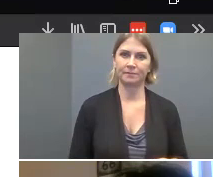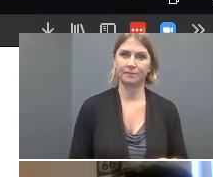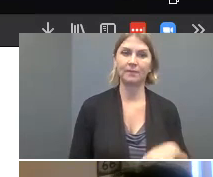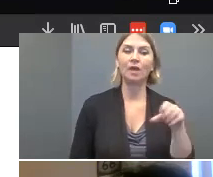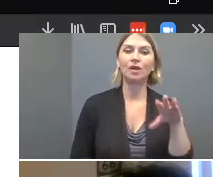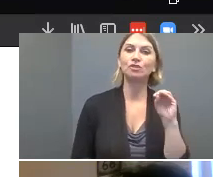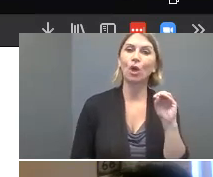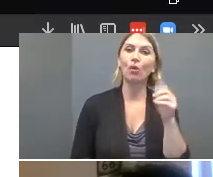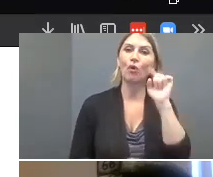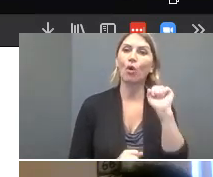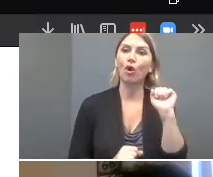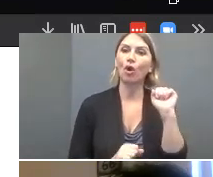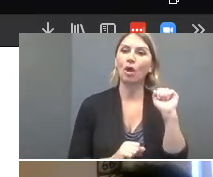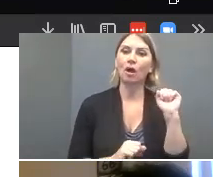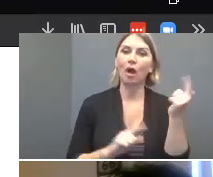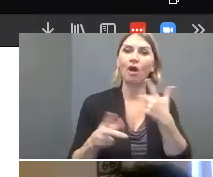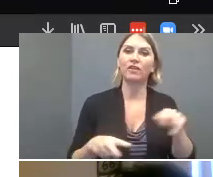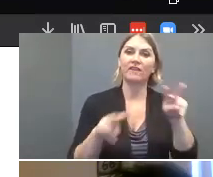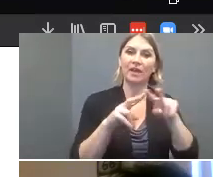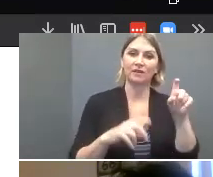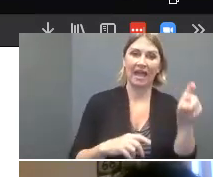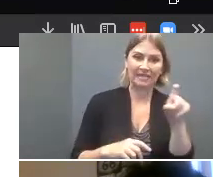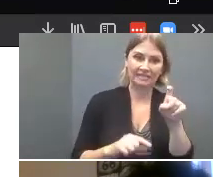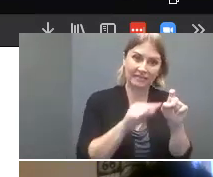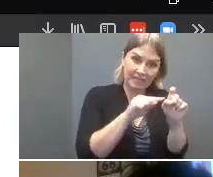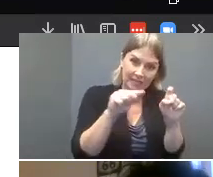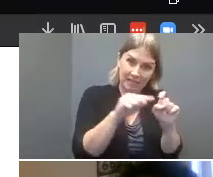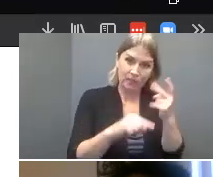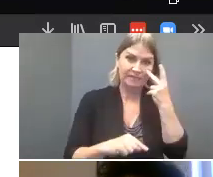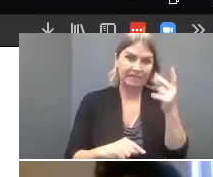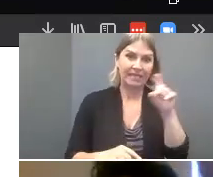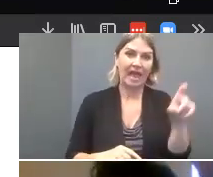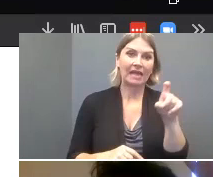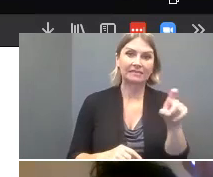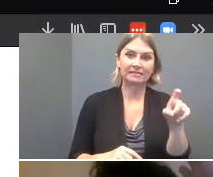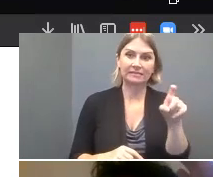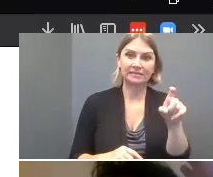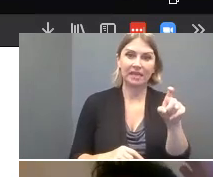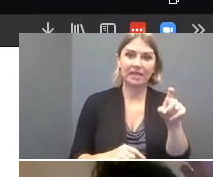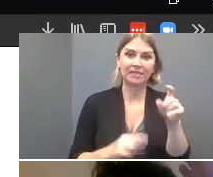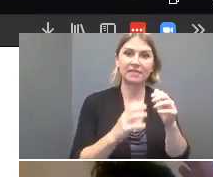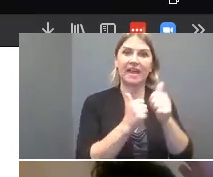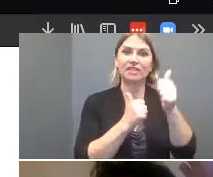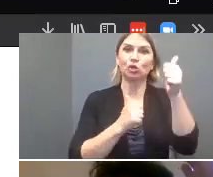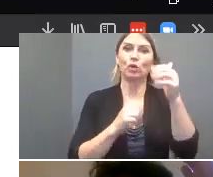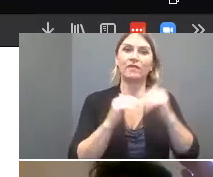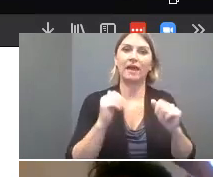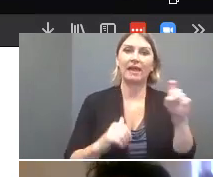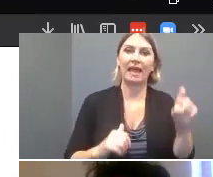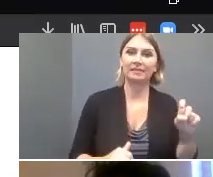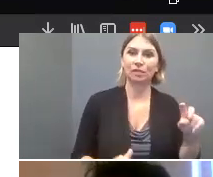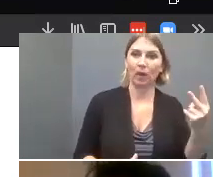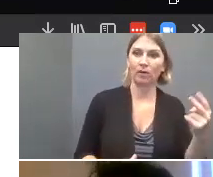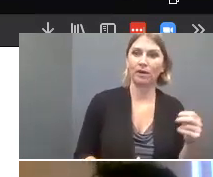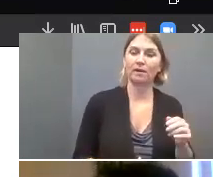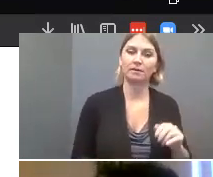so for all values of x less than 2.5, we see that x grows faster than x squared, where x squared is a